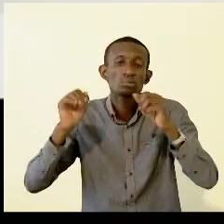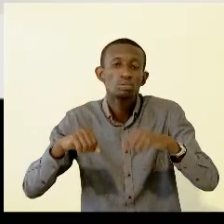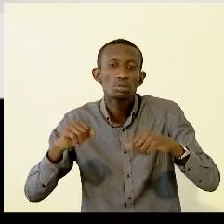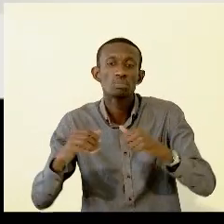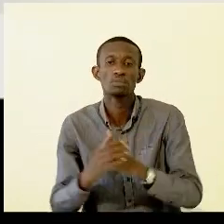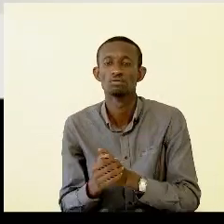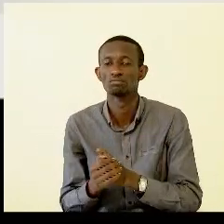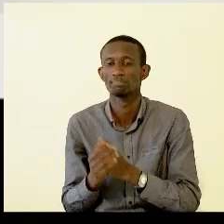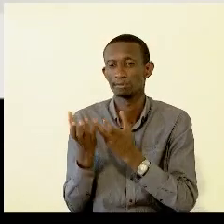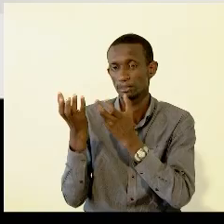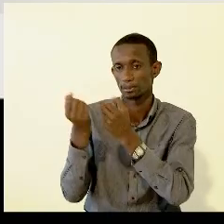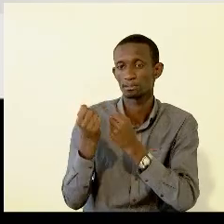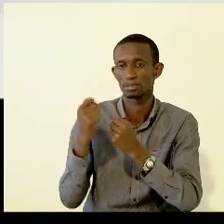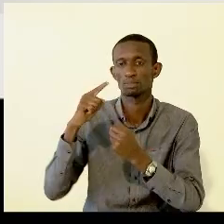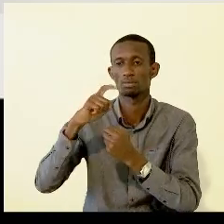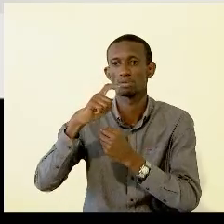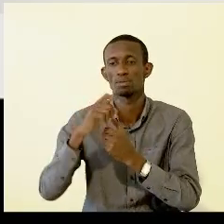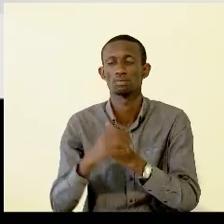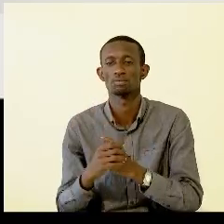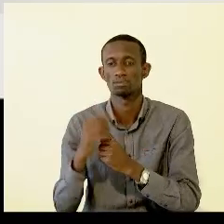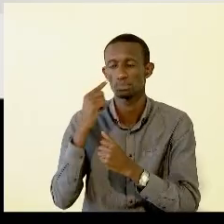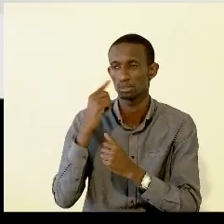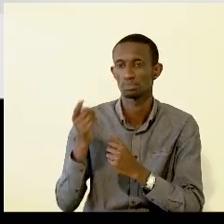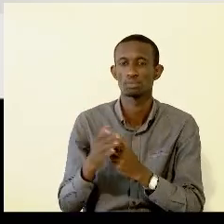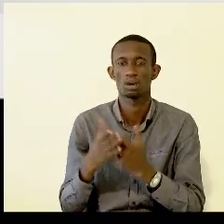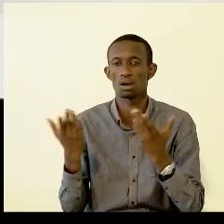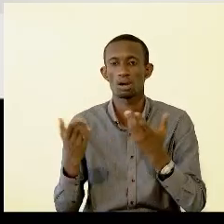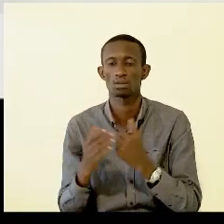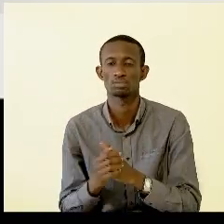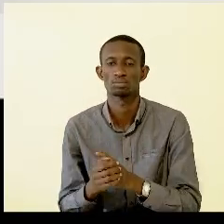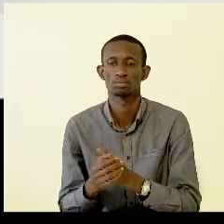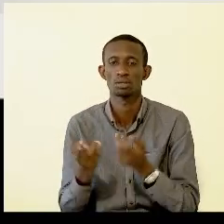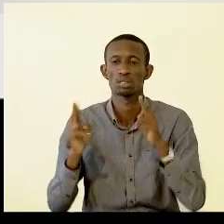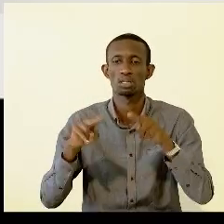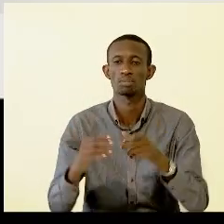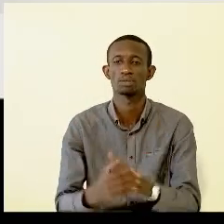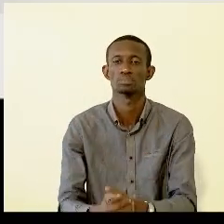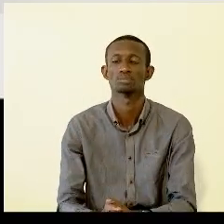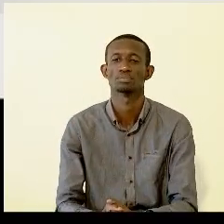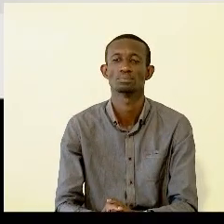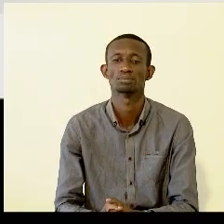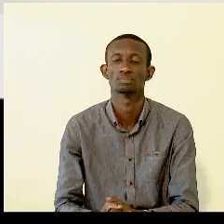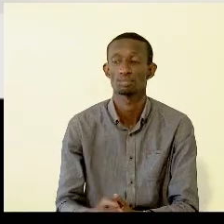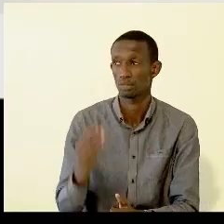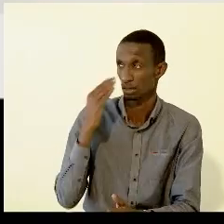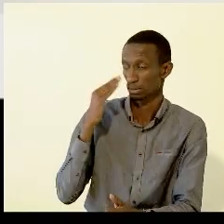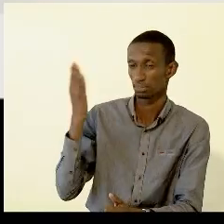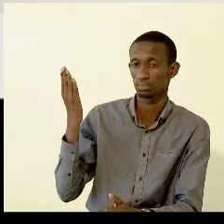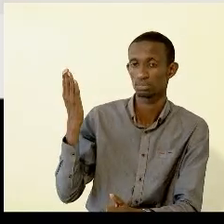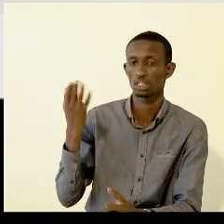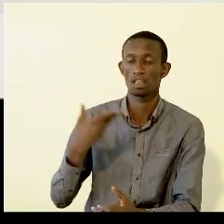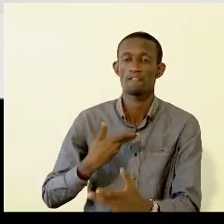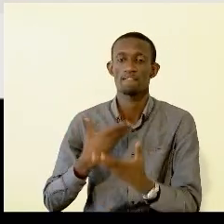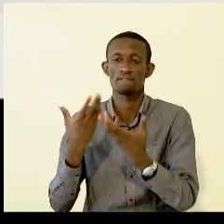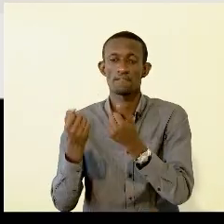to trap insects. Let us see how this happens. As you can see, here we